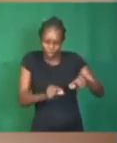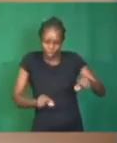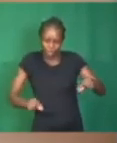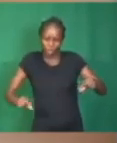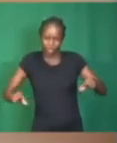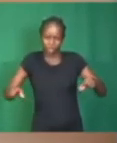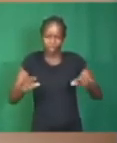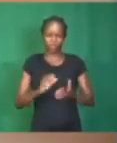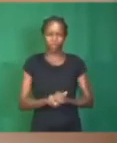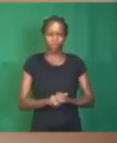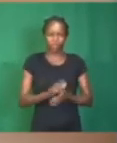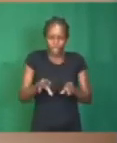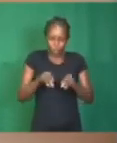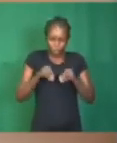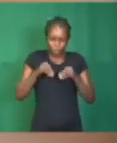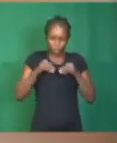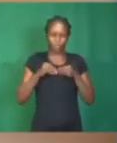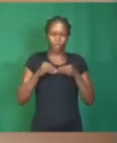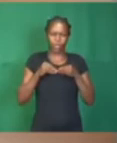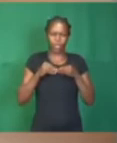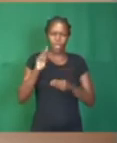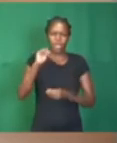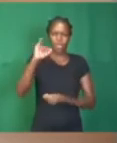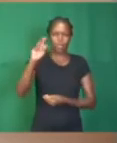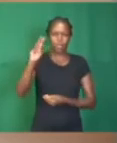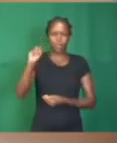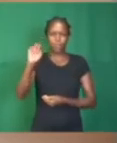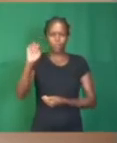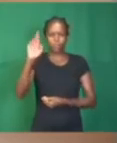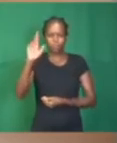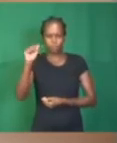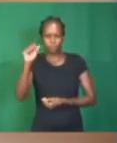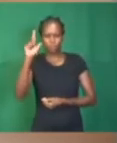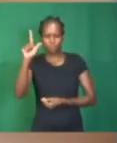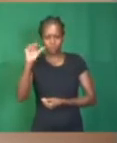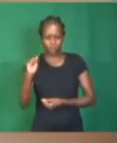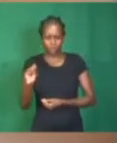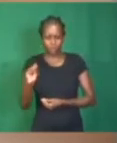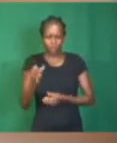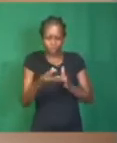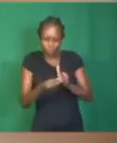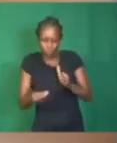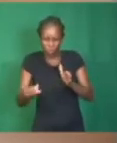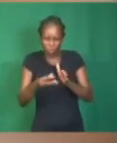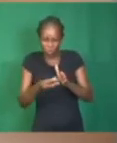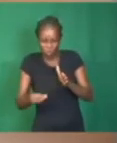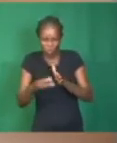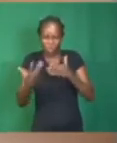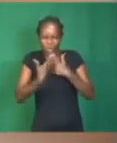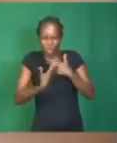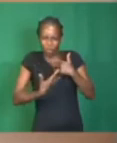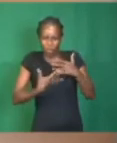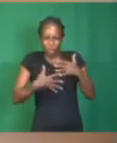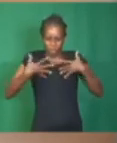place, the minerals that are in the food will be absorbed into the bloodstream so that they can be